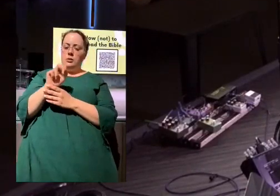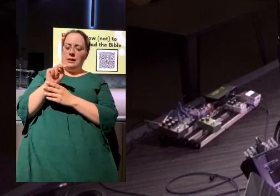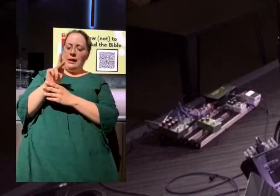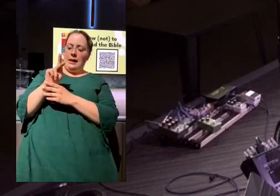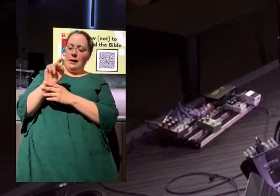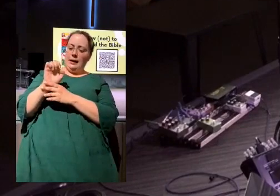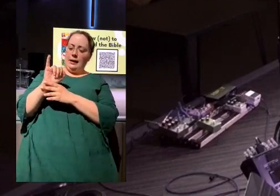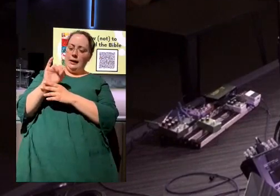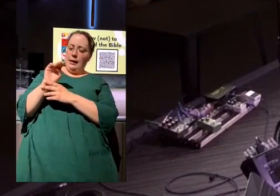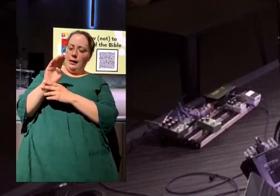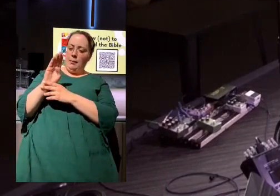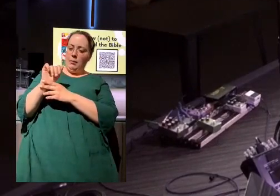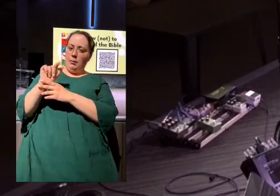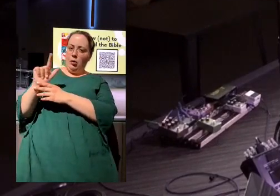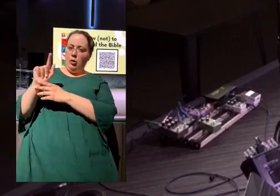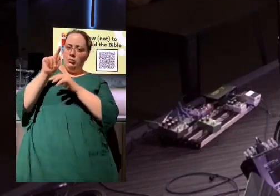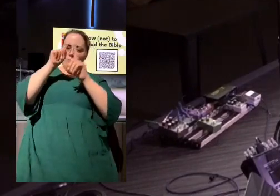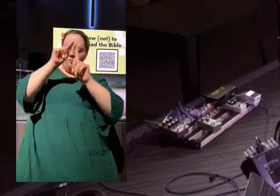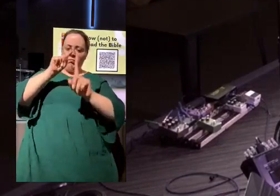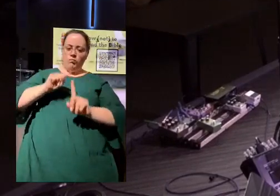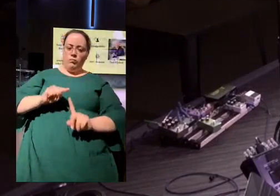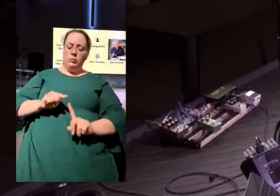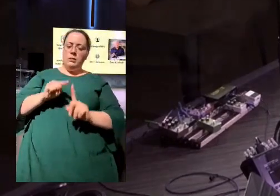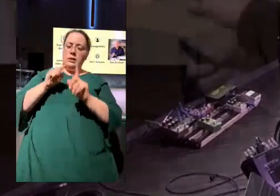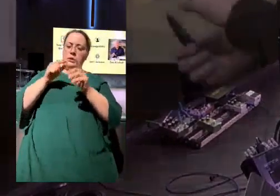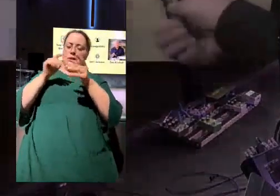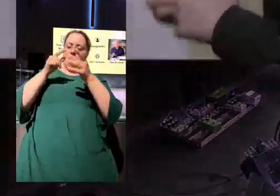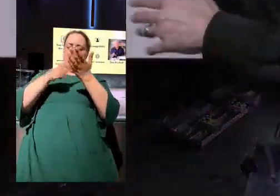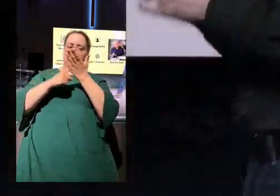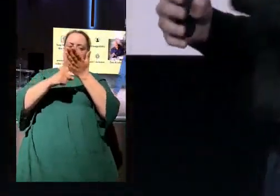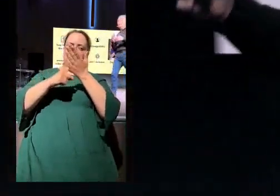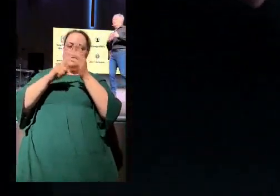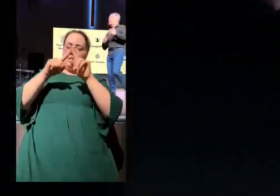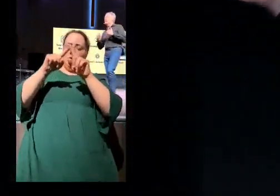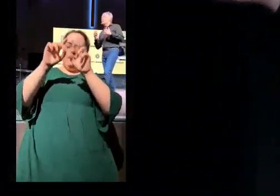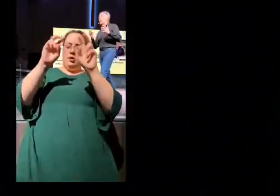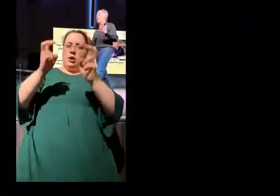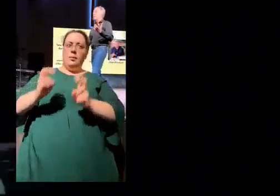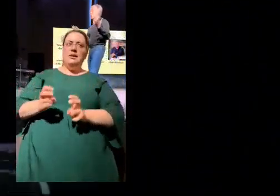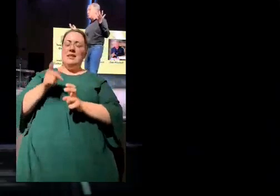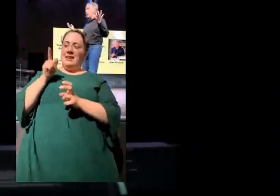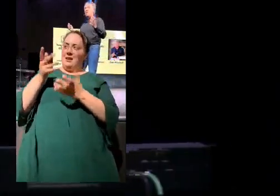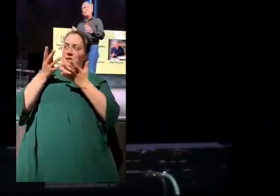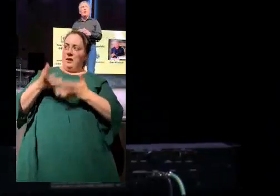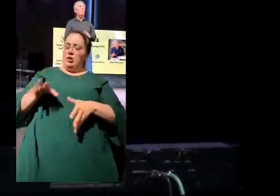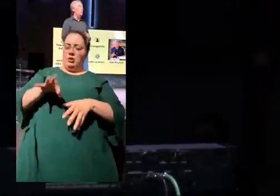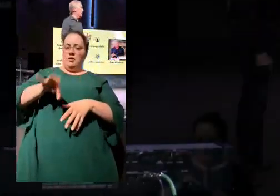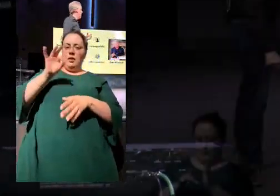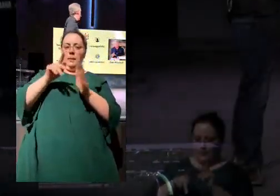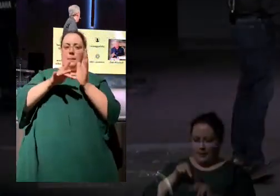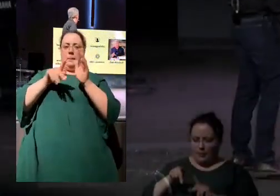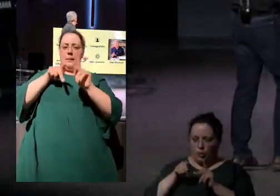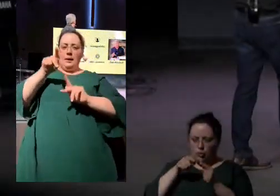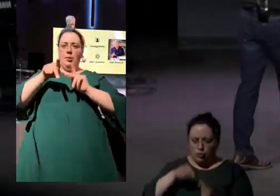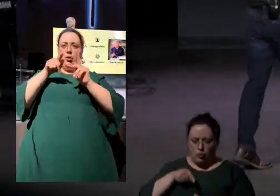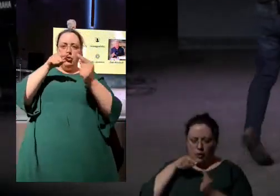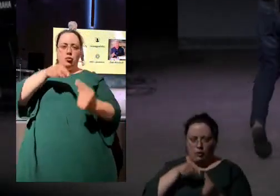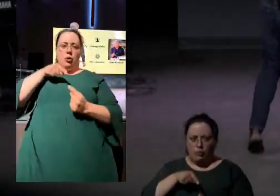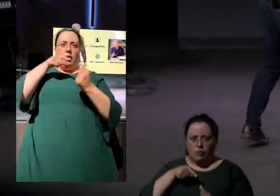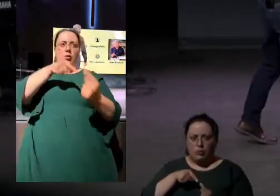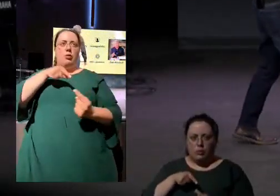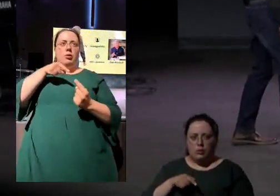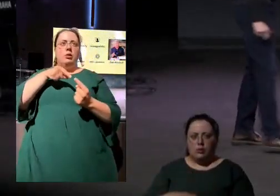Bible well, and then he addresses topics that he has discovered people have a problem with. And these are five